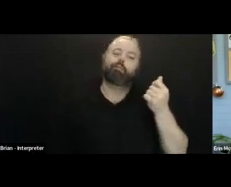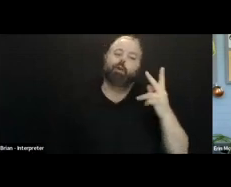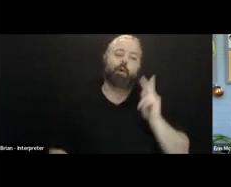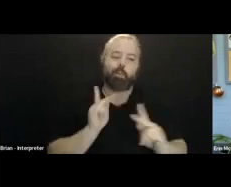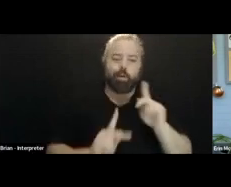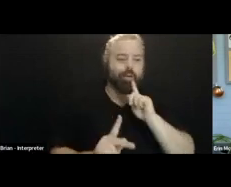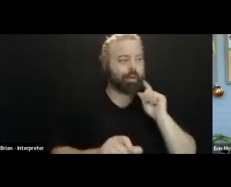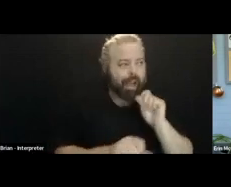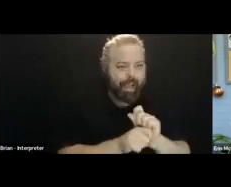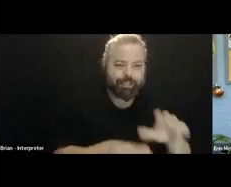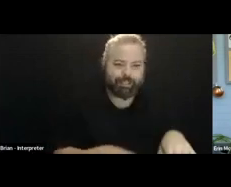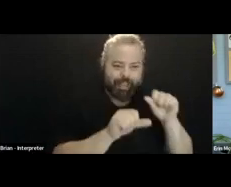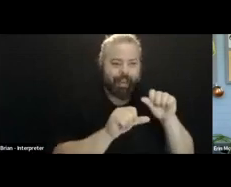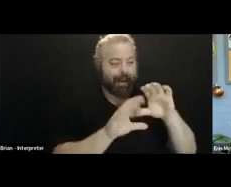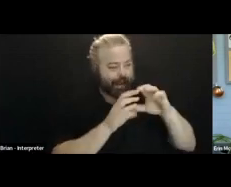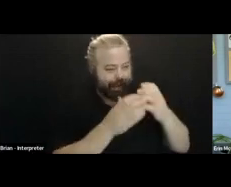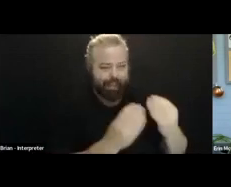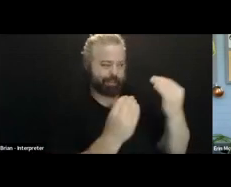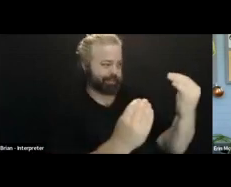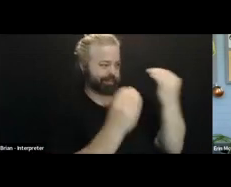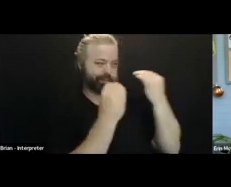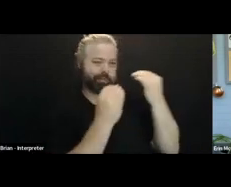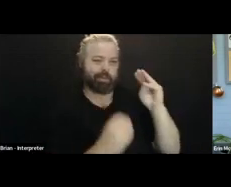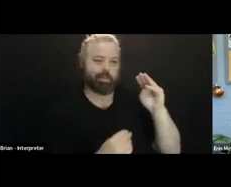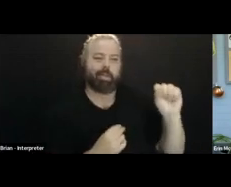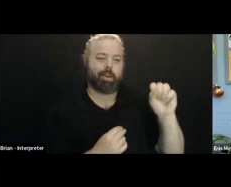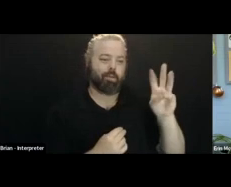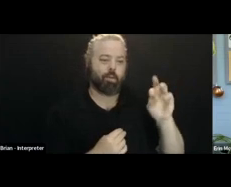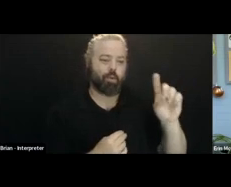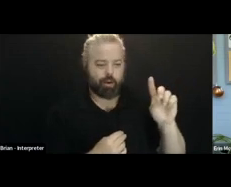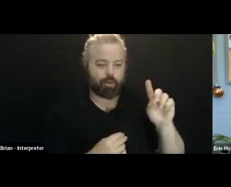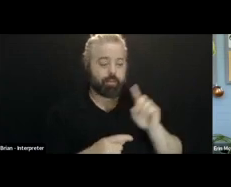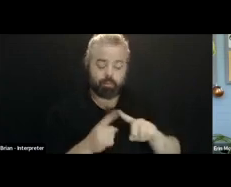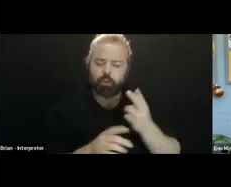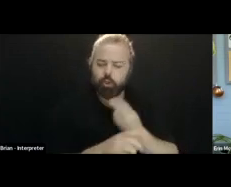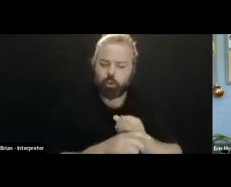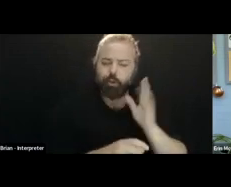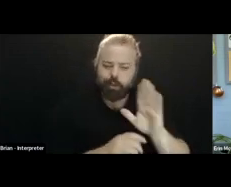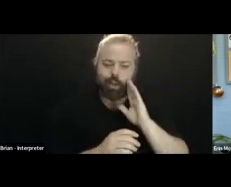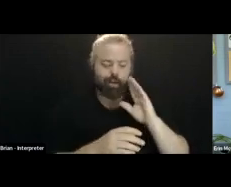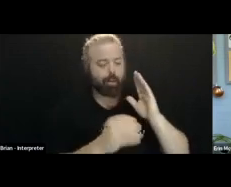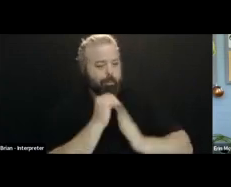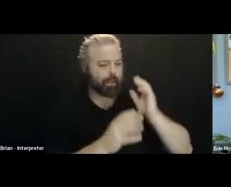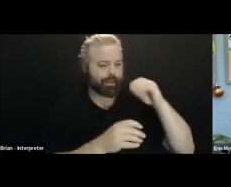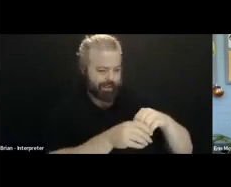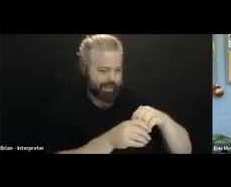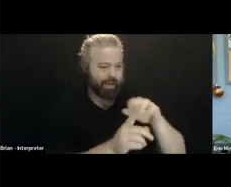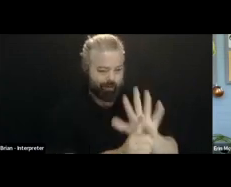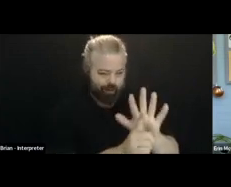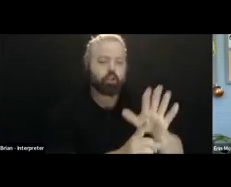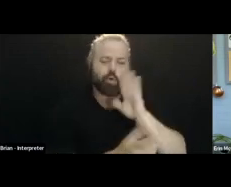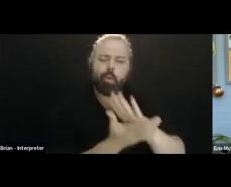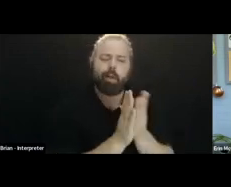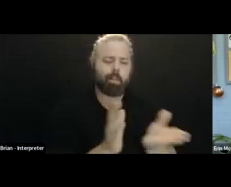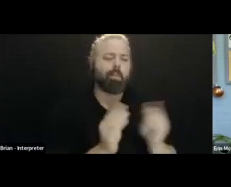class. So just by using the built-in features of Word, you're going to become more efficient using the software.